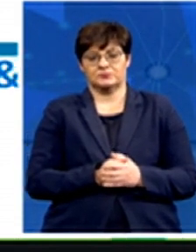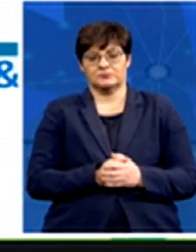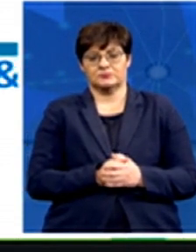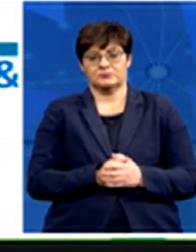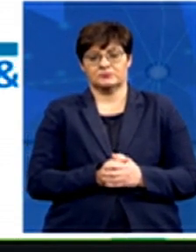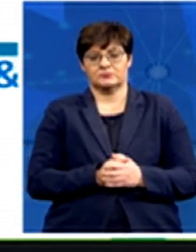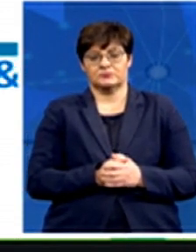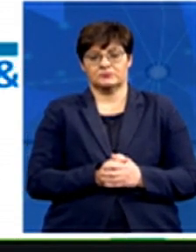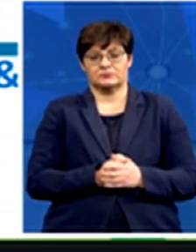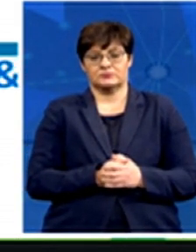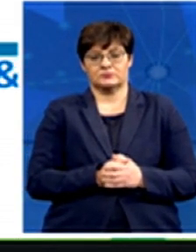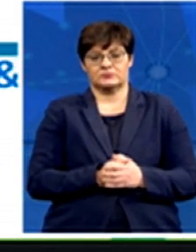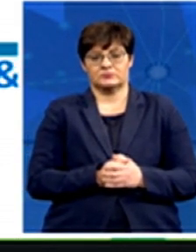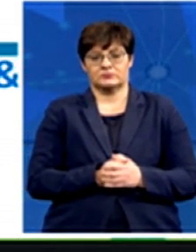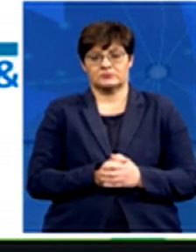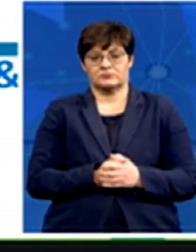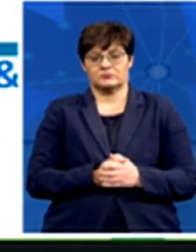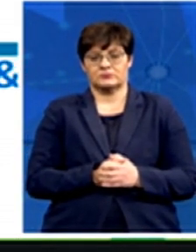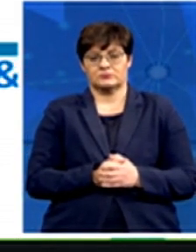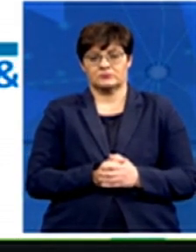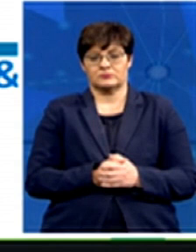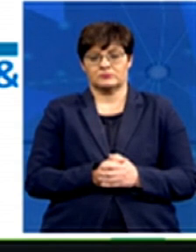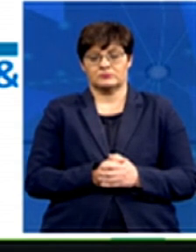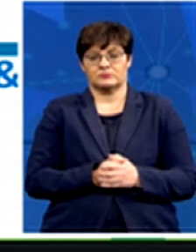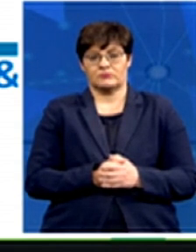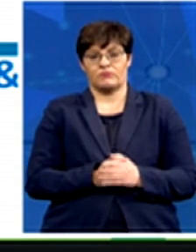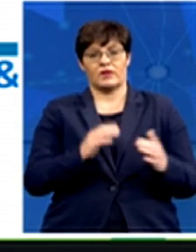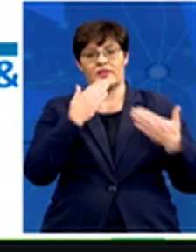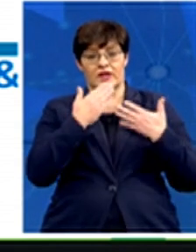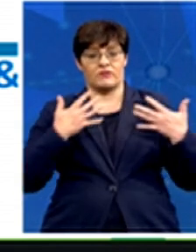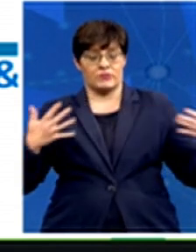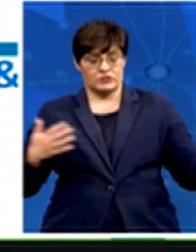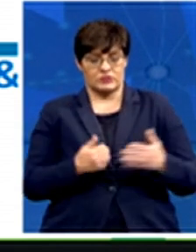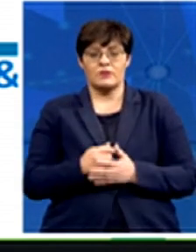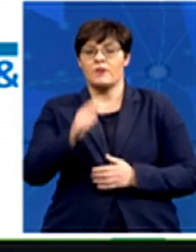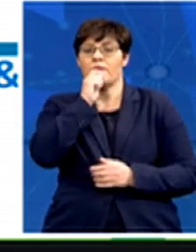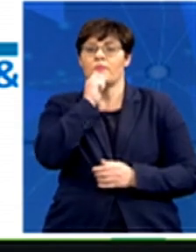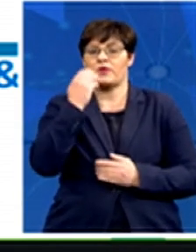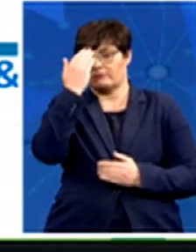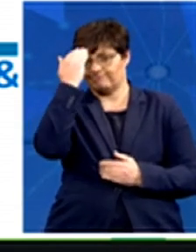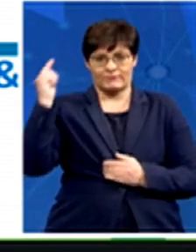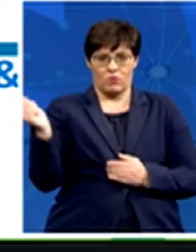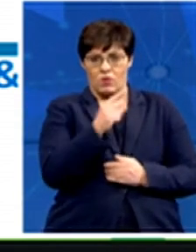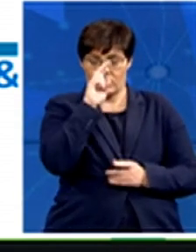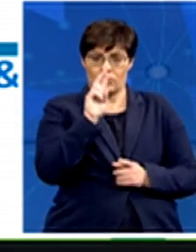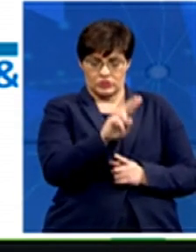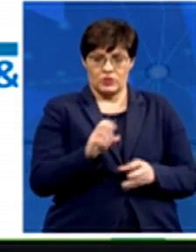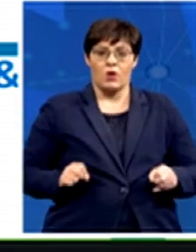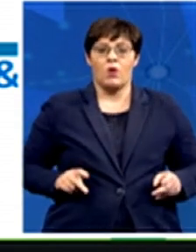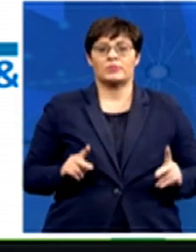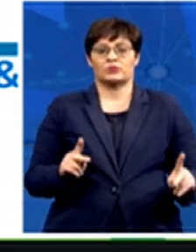Okay, so thank you very much, everyone, and good morning to everyone who's watching, who had an opportunity to come and to listen to